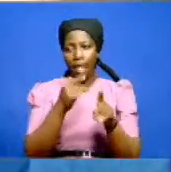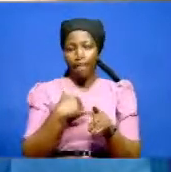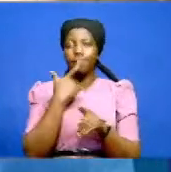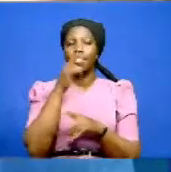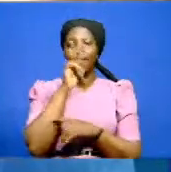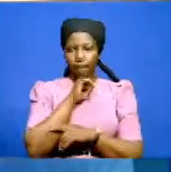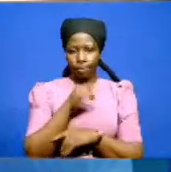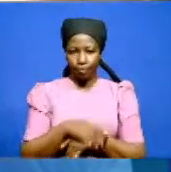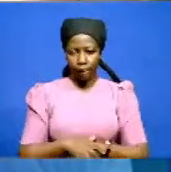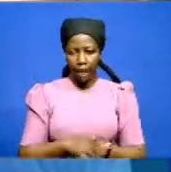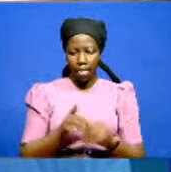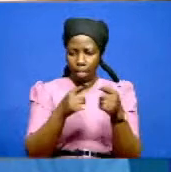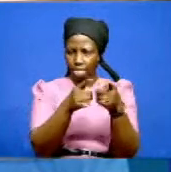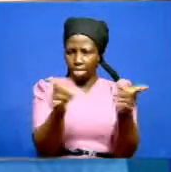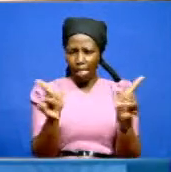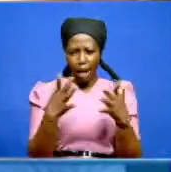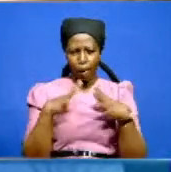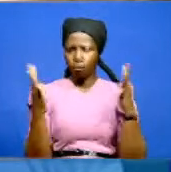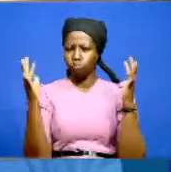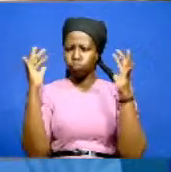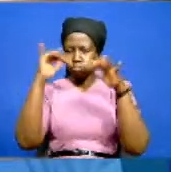why are these people gathered here?